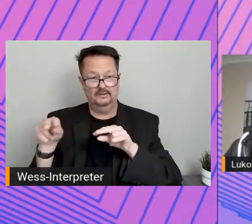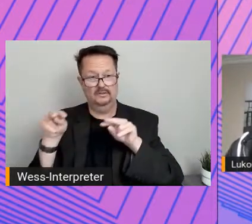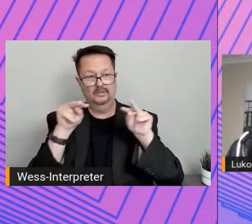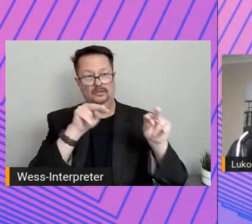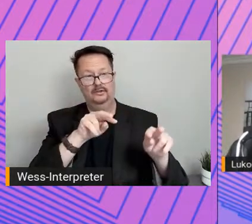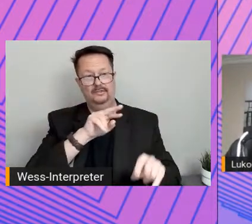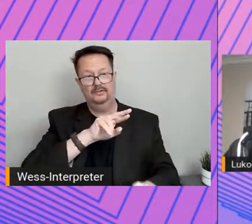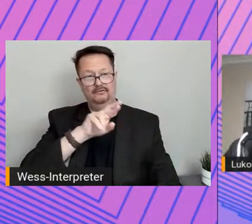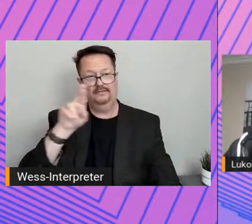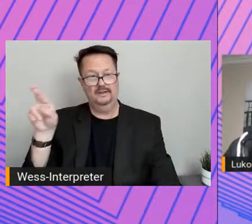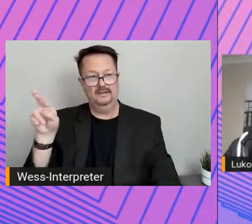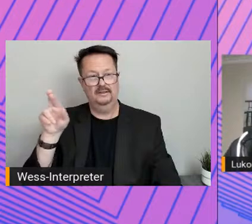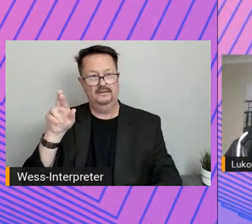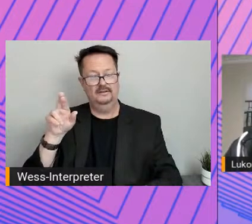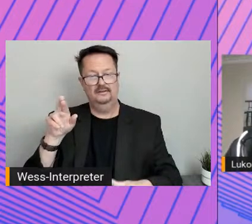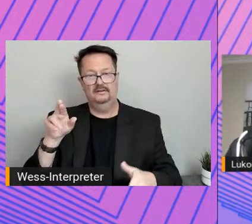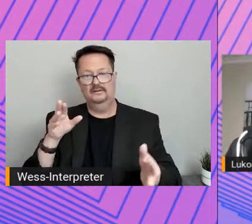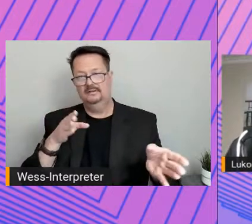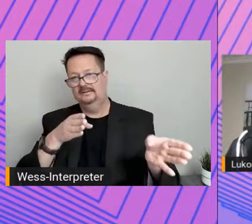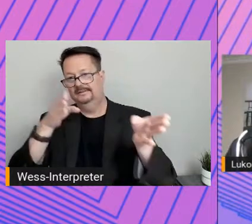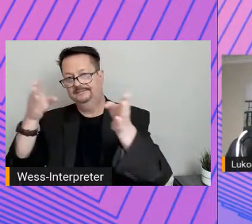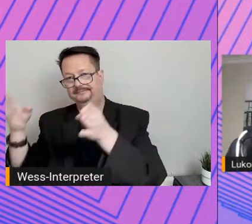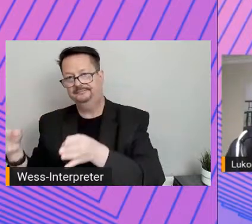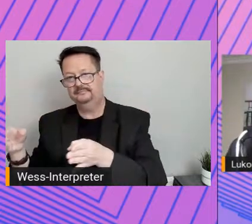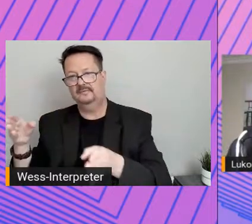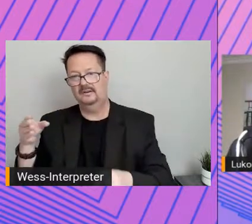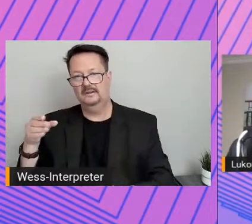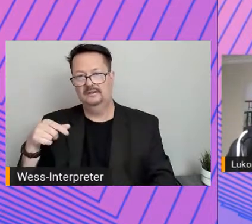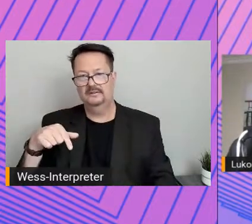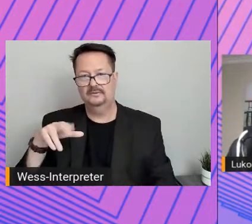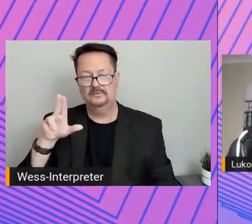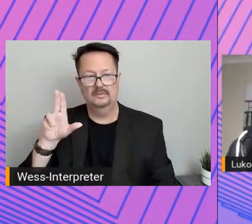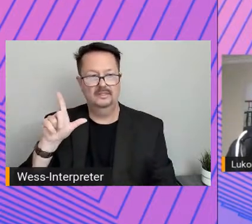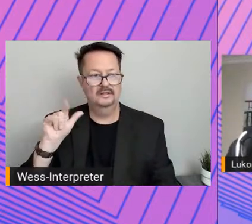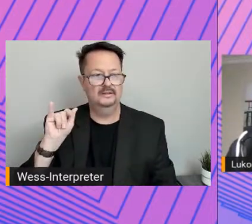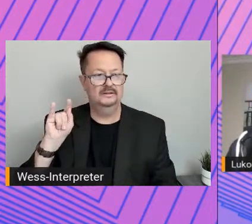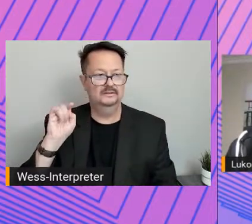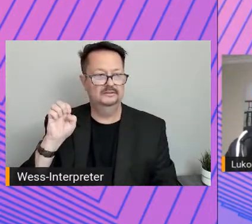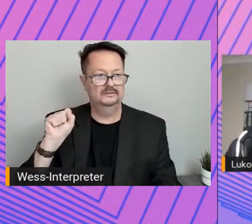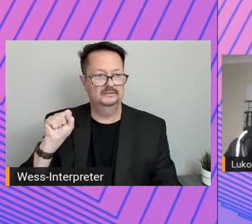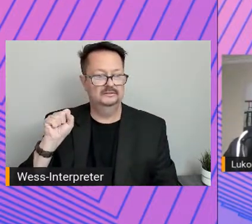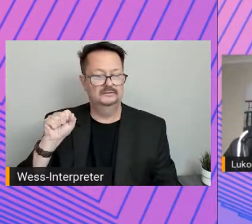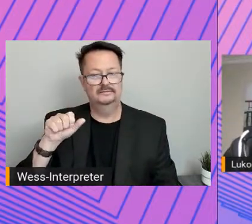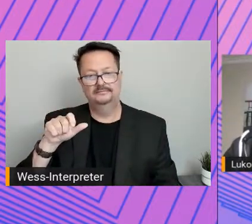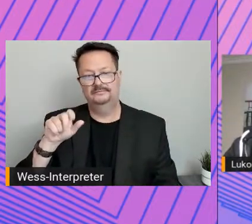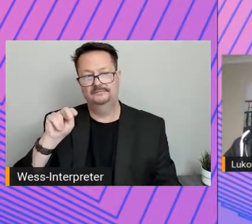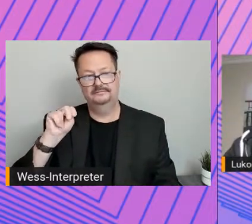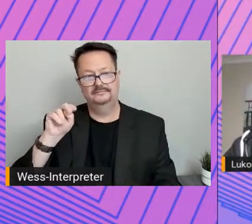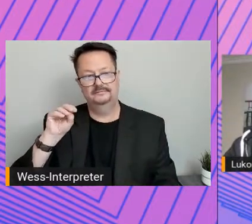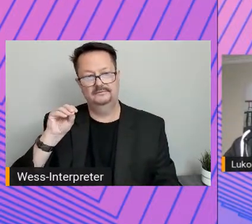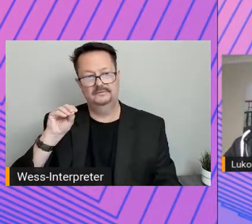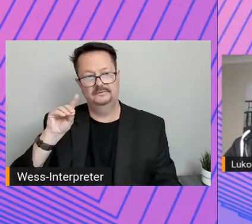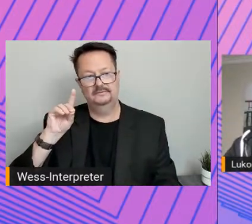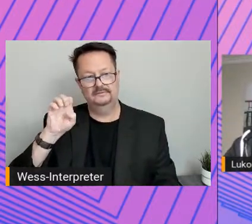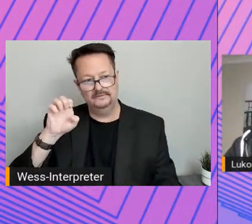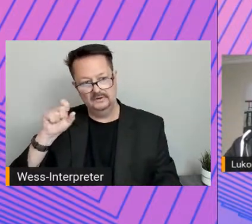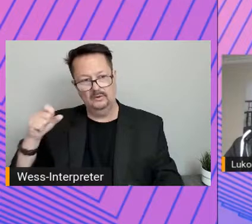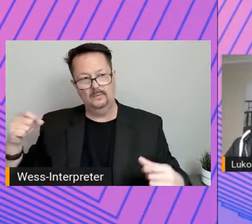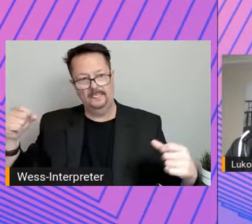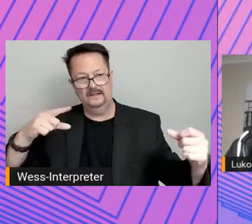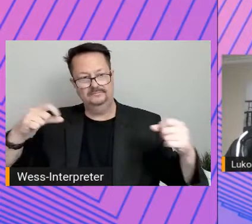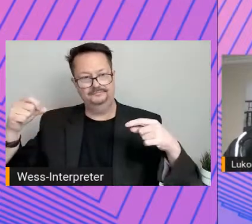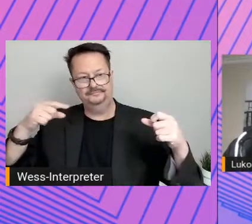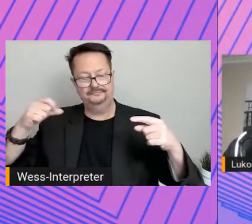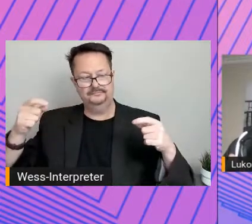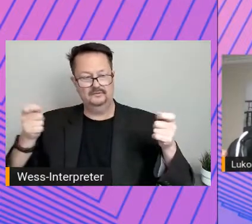now, on the worker plane side of things, we've got our kubelet agent, which is the node agent, which essentially communicates with the control